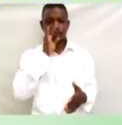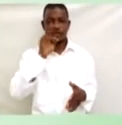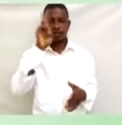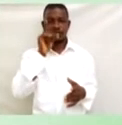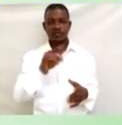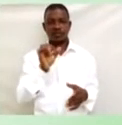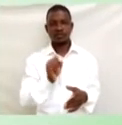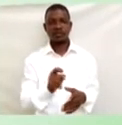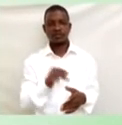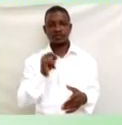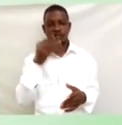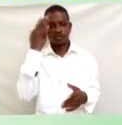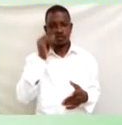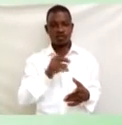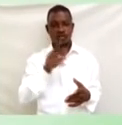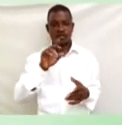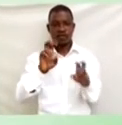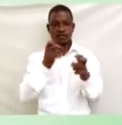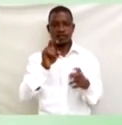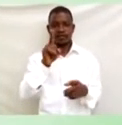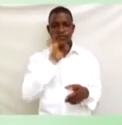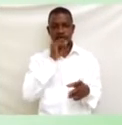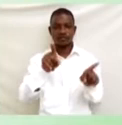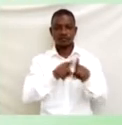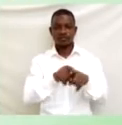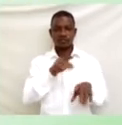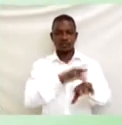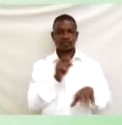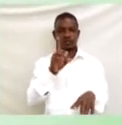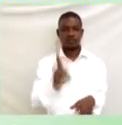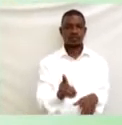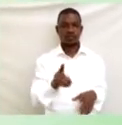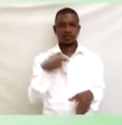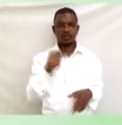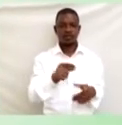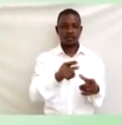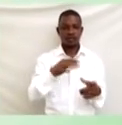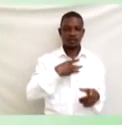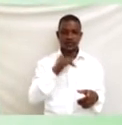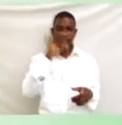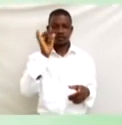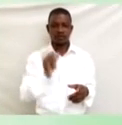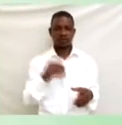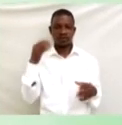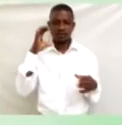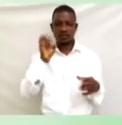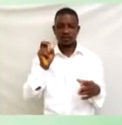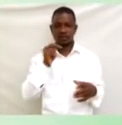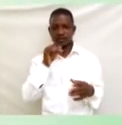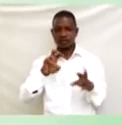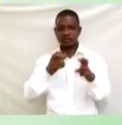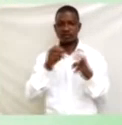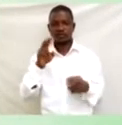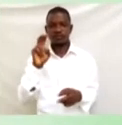all differ one from another in their usages. While type 1 is